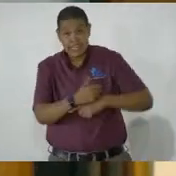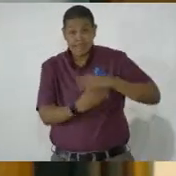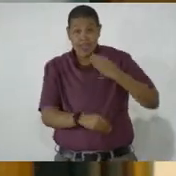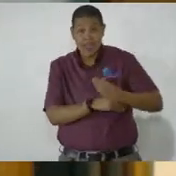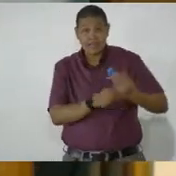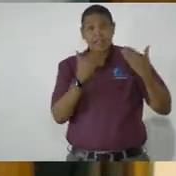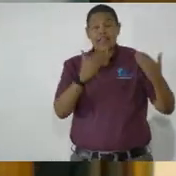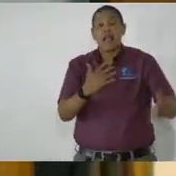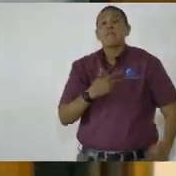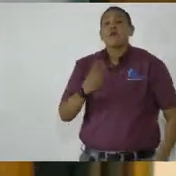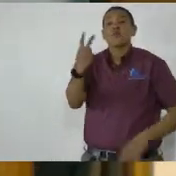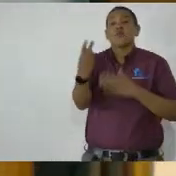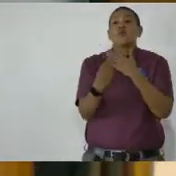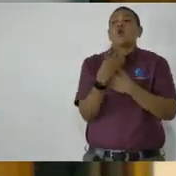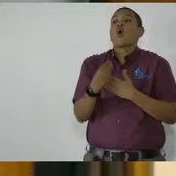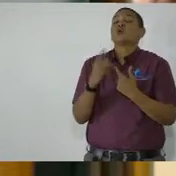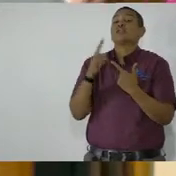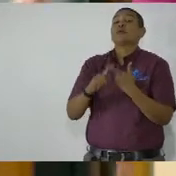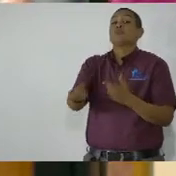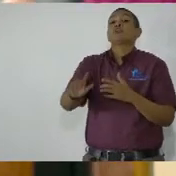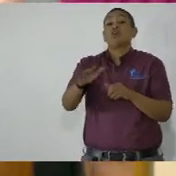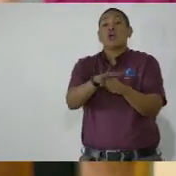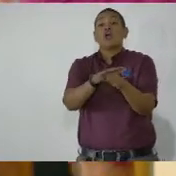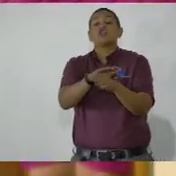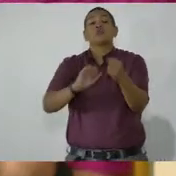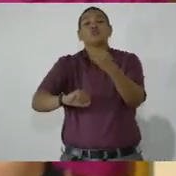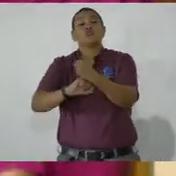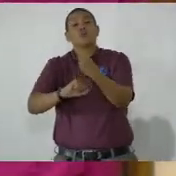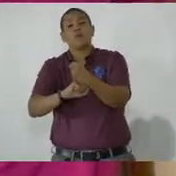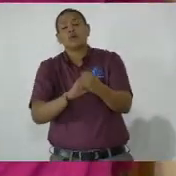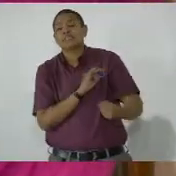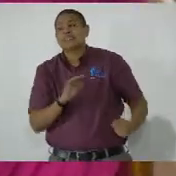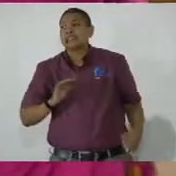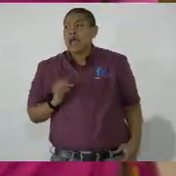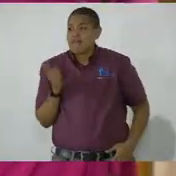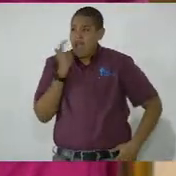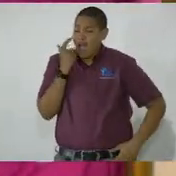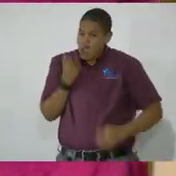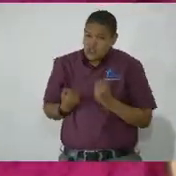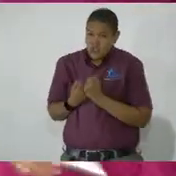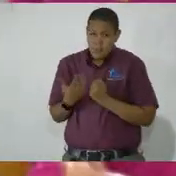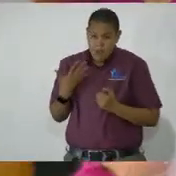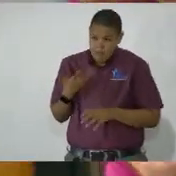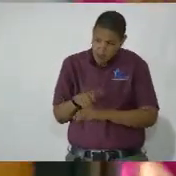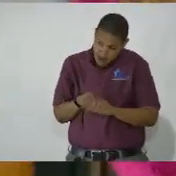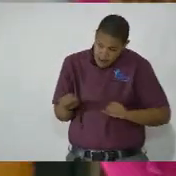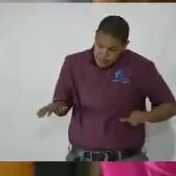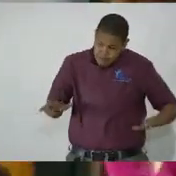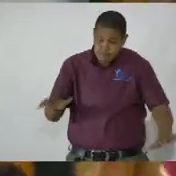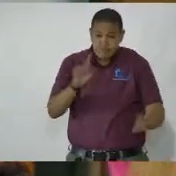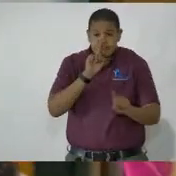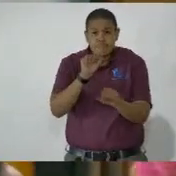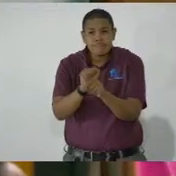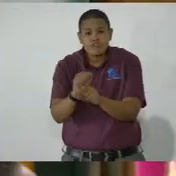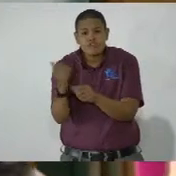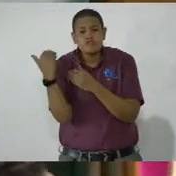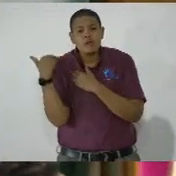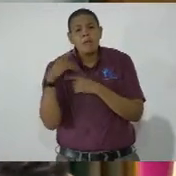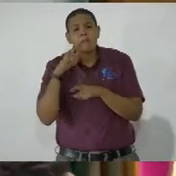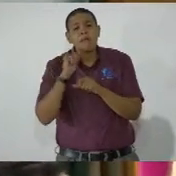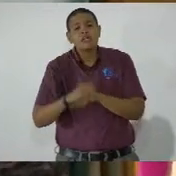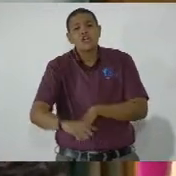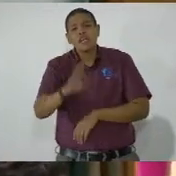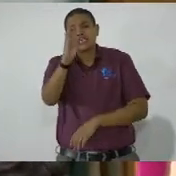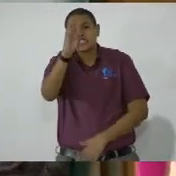to my two councillors and constituency support staff who assist in my duties and ensuring a sixth consecutive